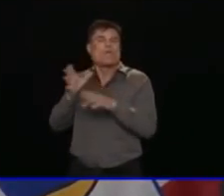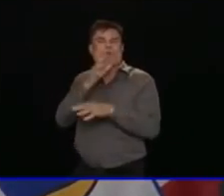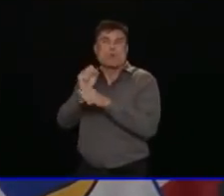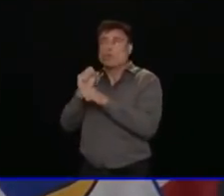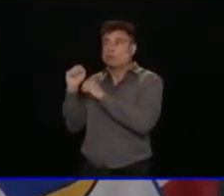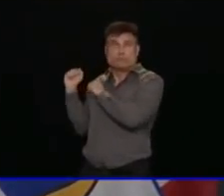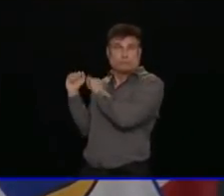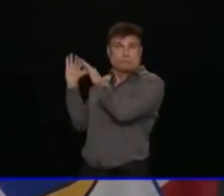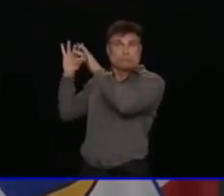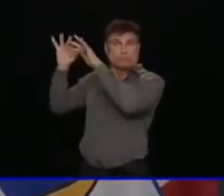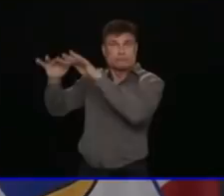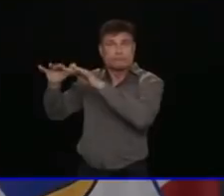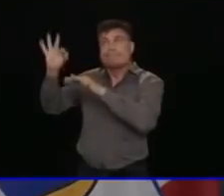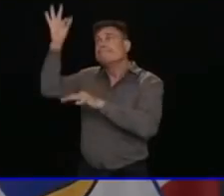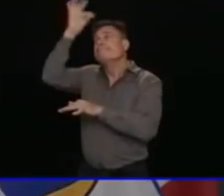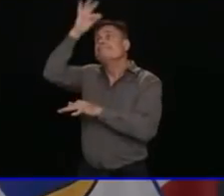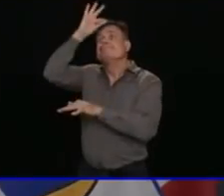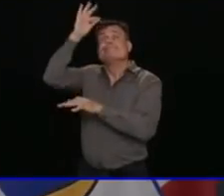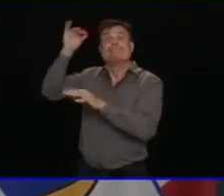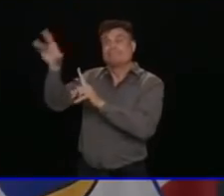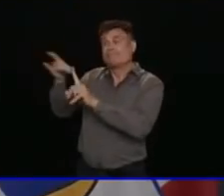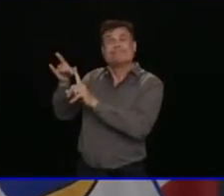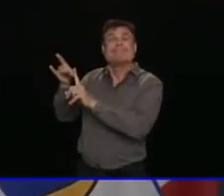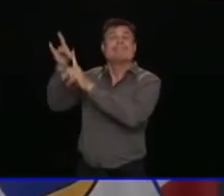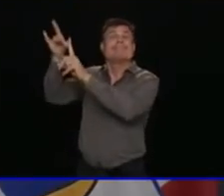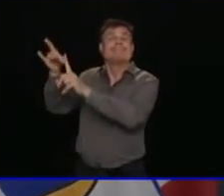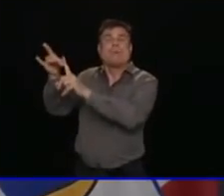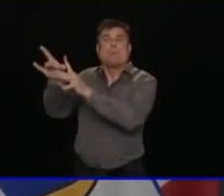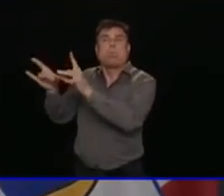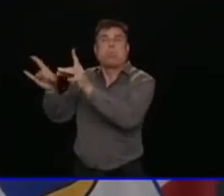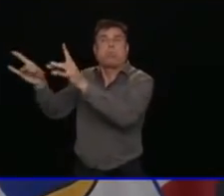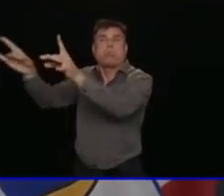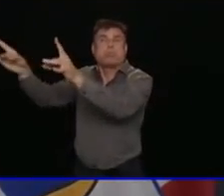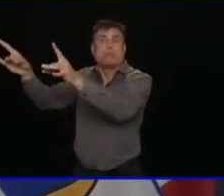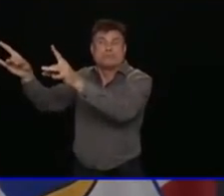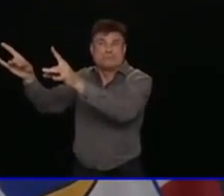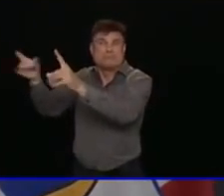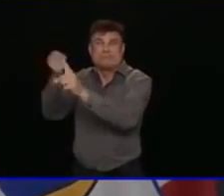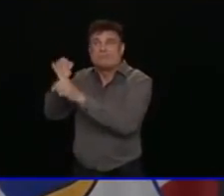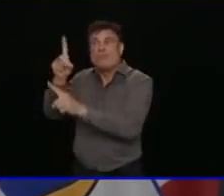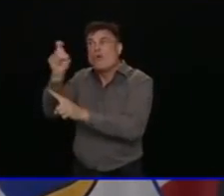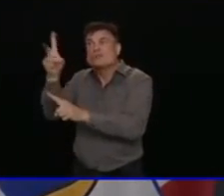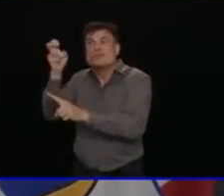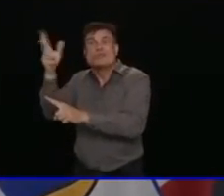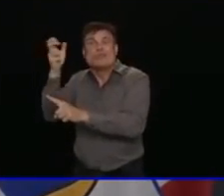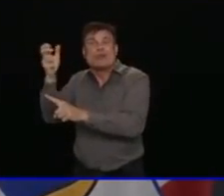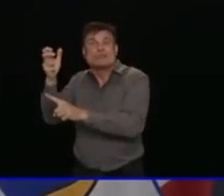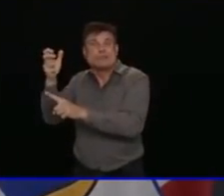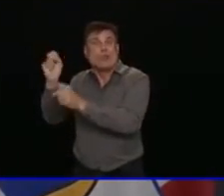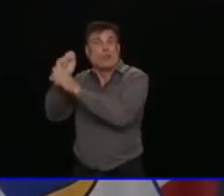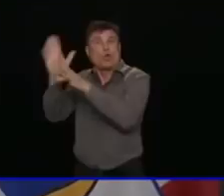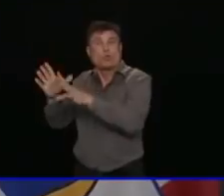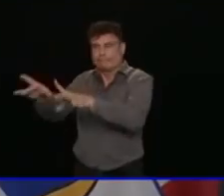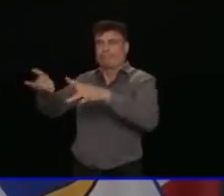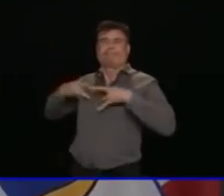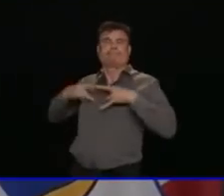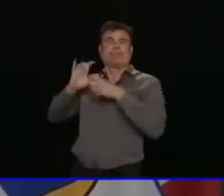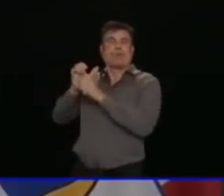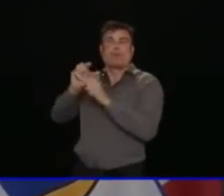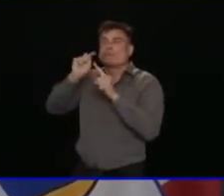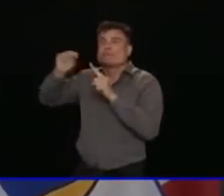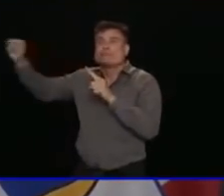here in BC, to our public health officials that we've done that in those cases. In the case of travel to the United States, it tells